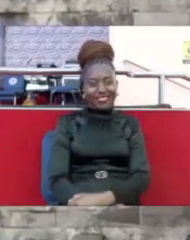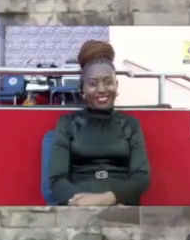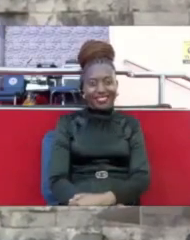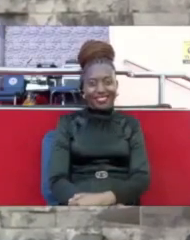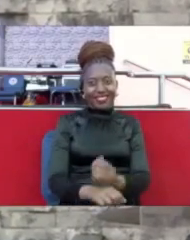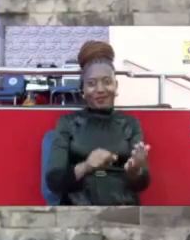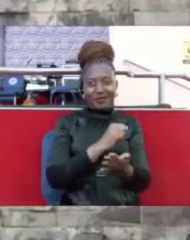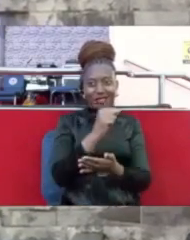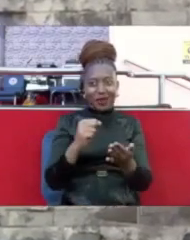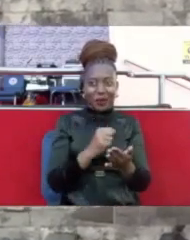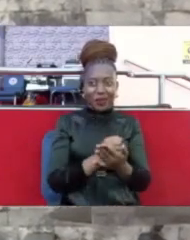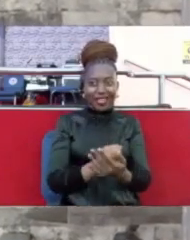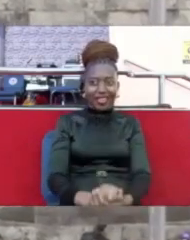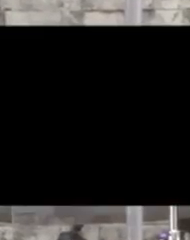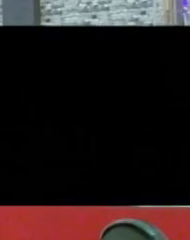Amen. You know,